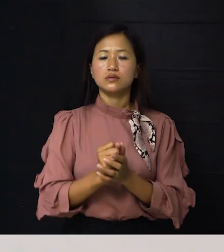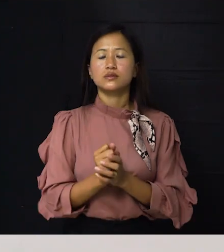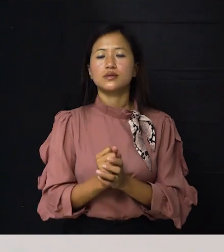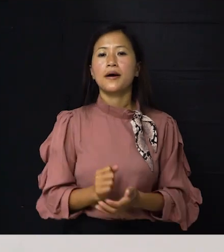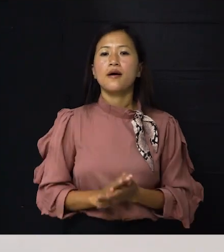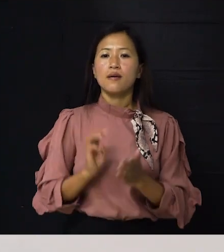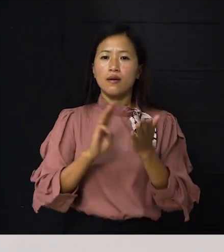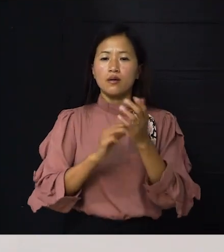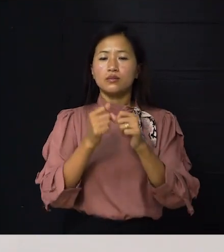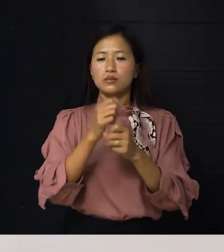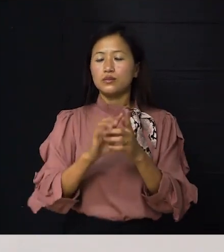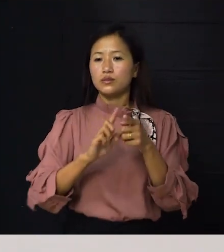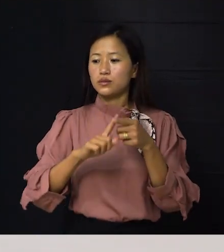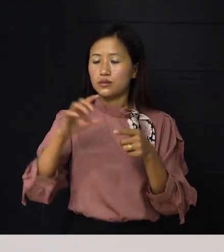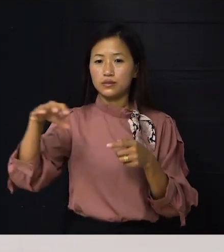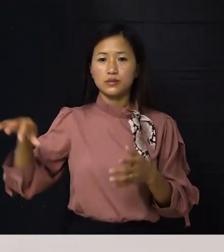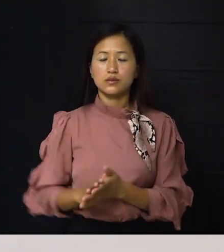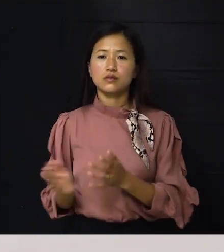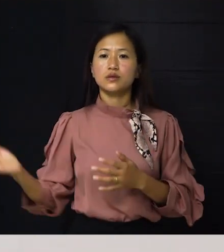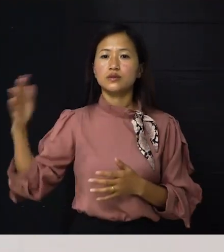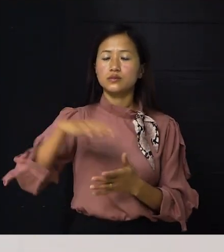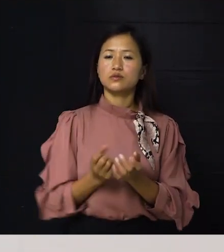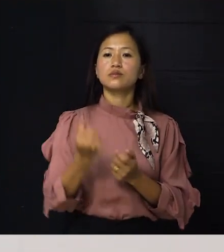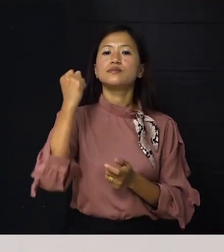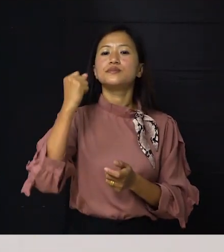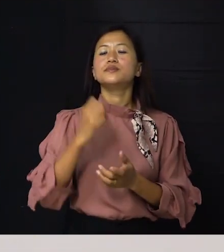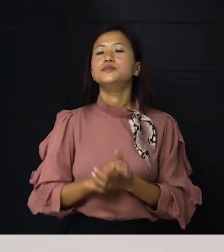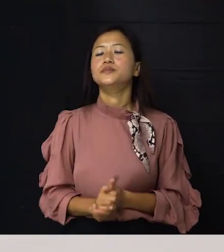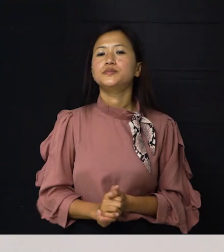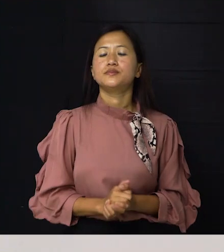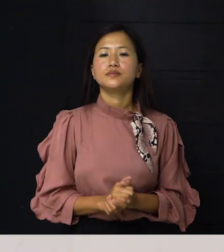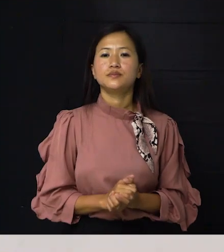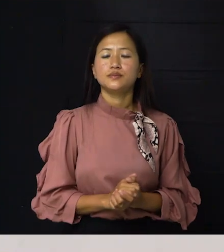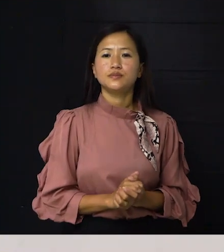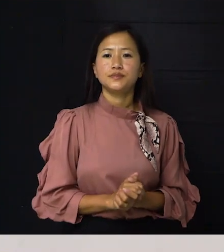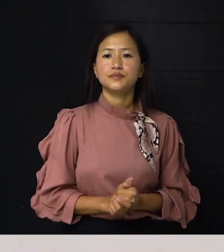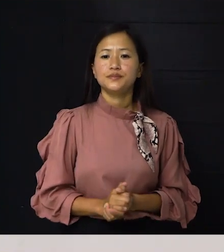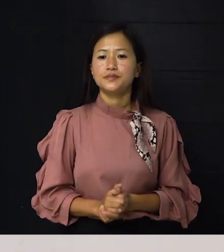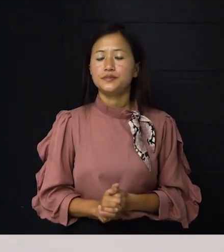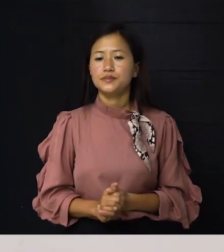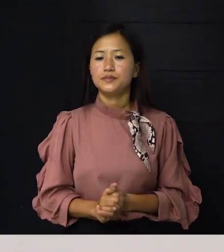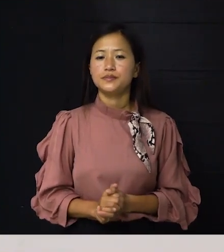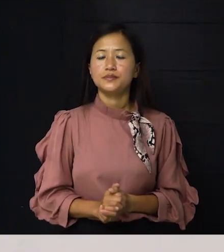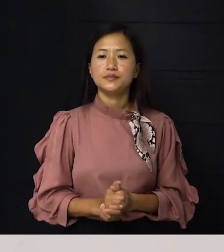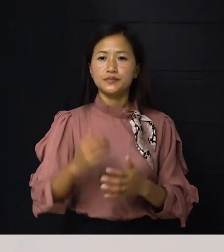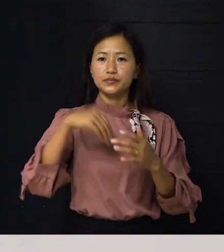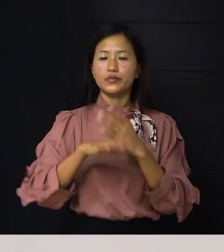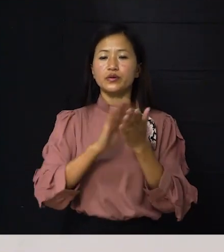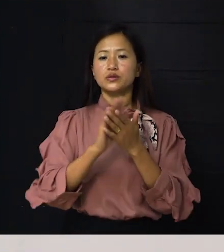Empire again, so the Mughal Empire came to power, right? Now, in